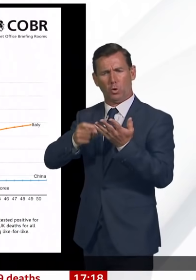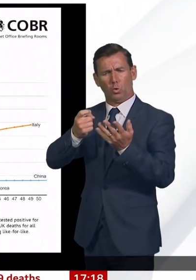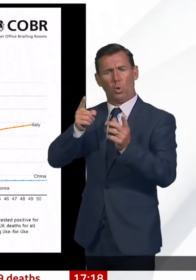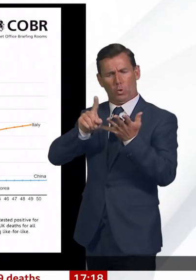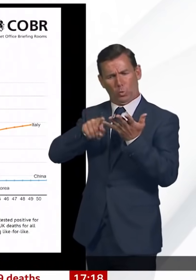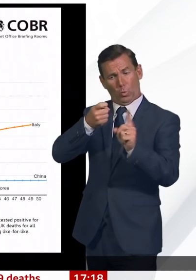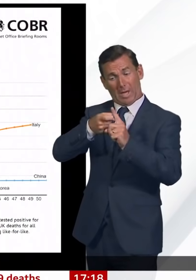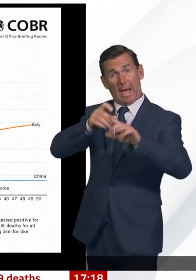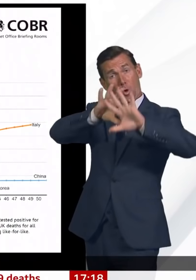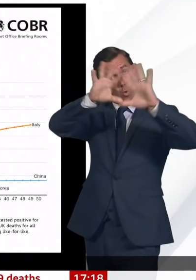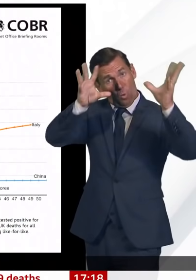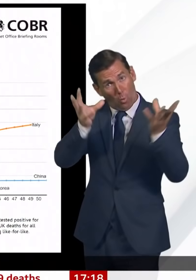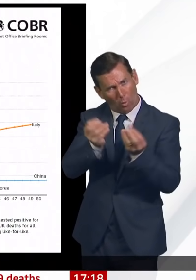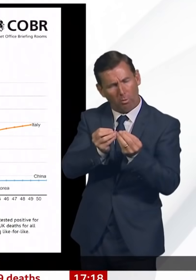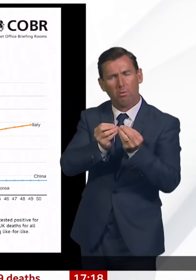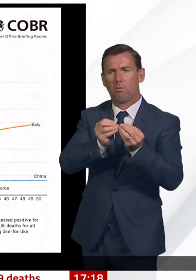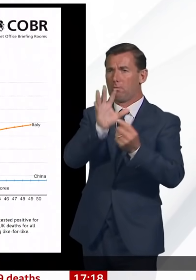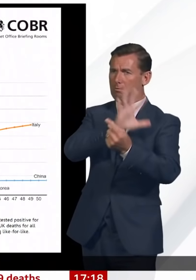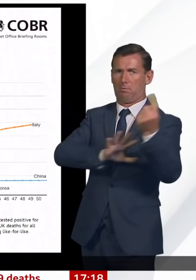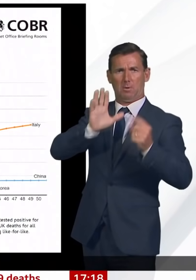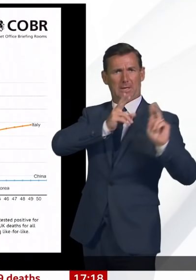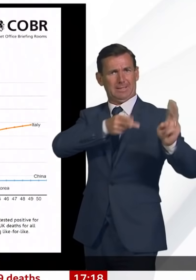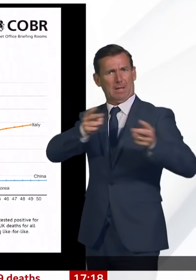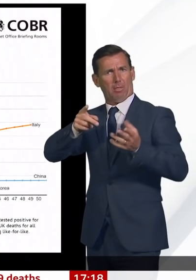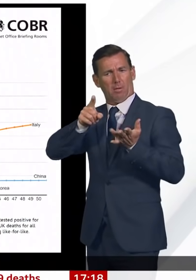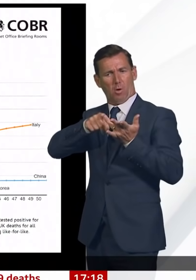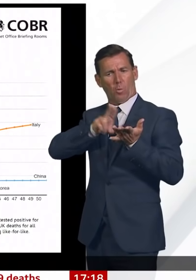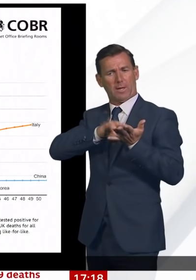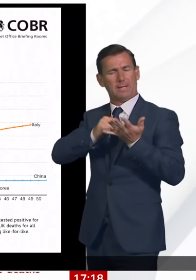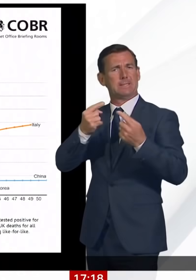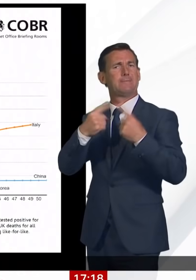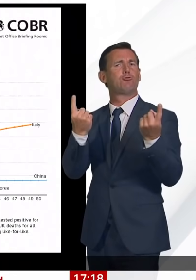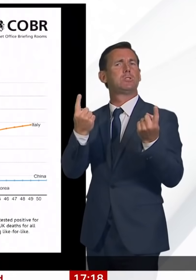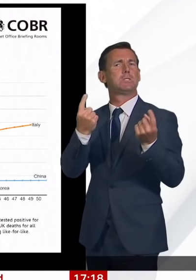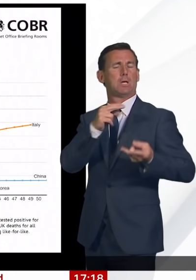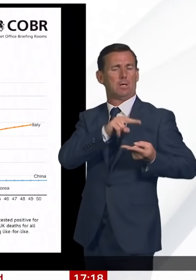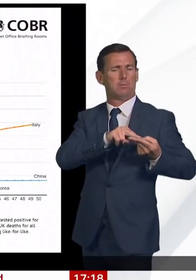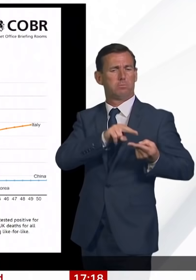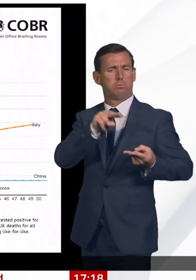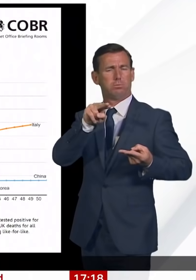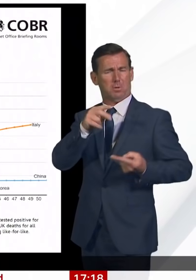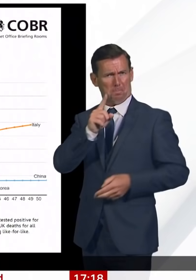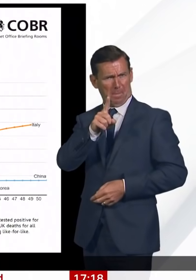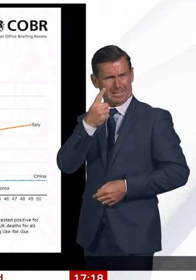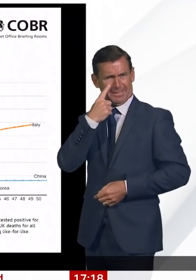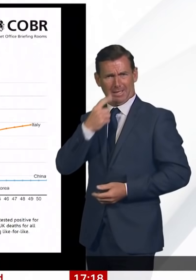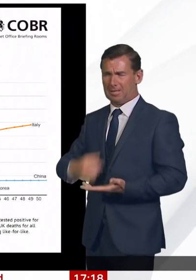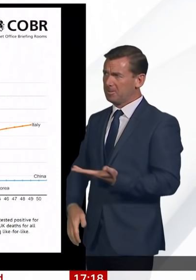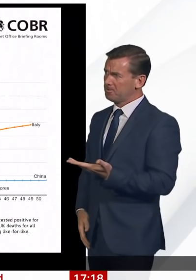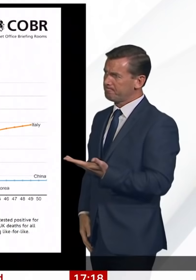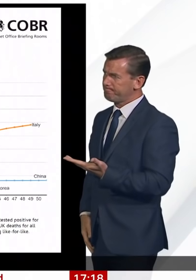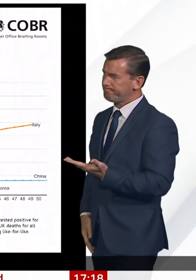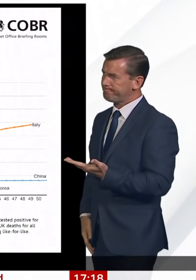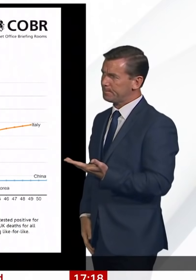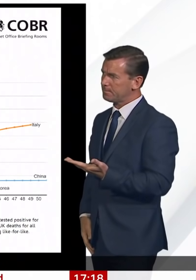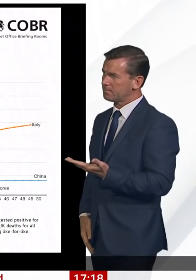behind, which includes all of the deaths reported to the ONS. But you will see that they are on the same trajectory